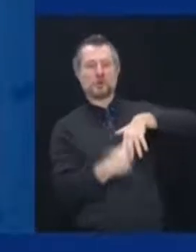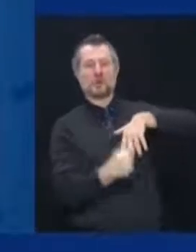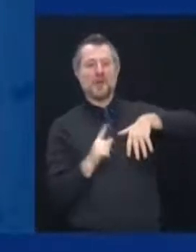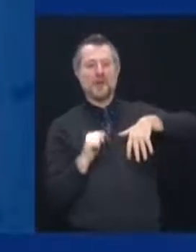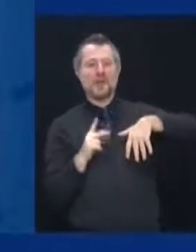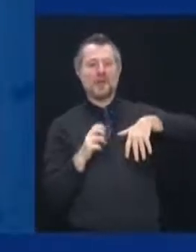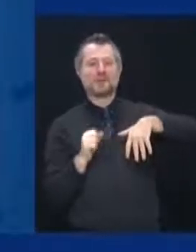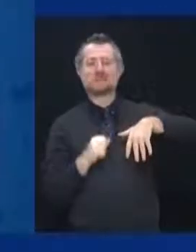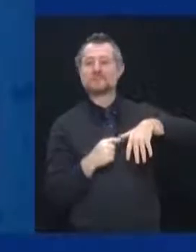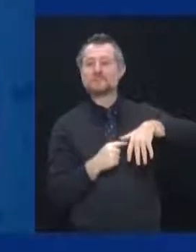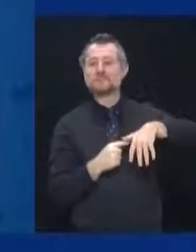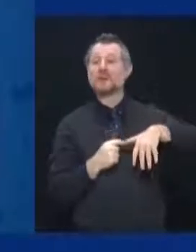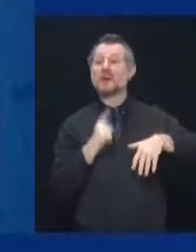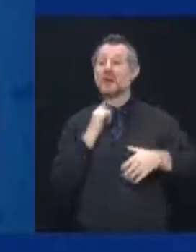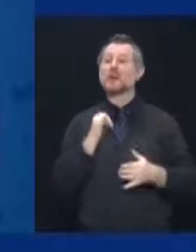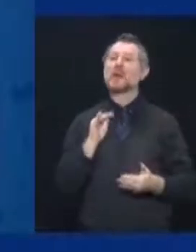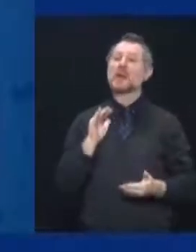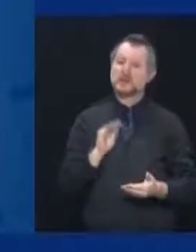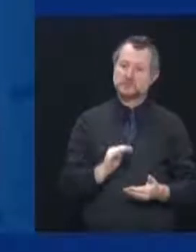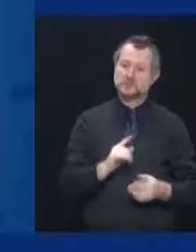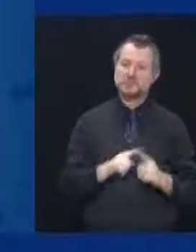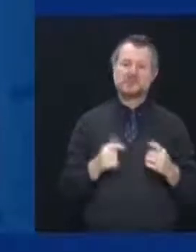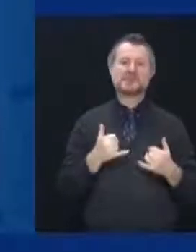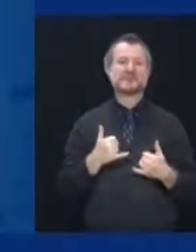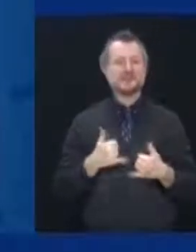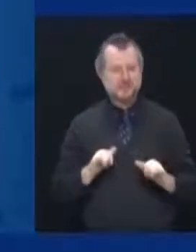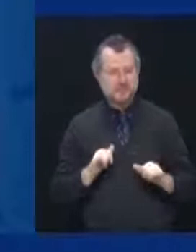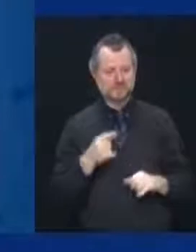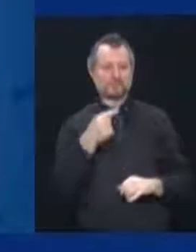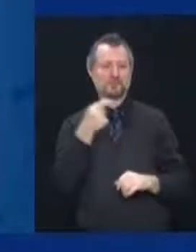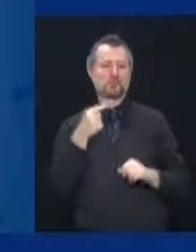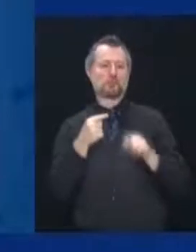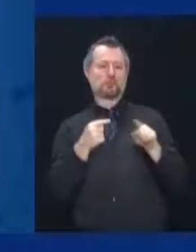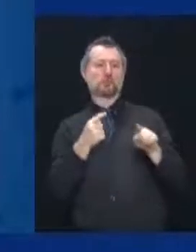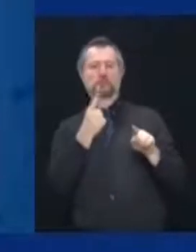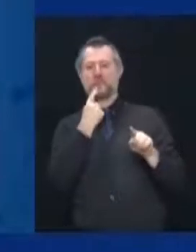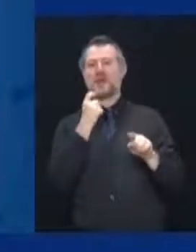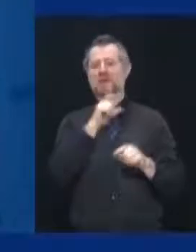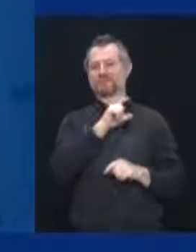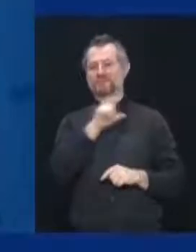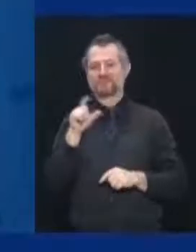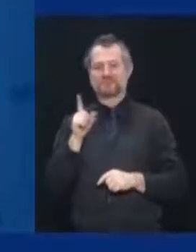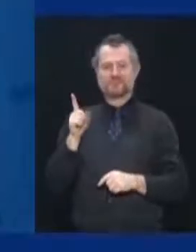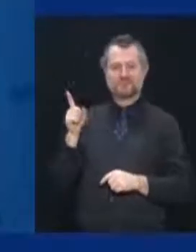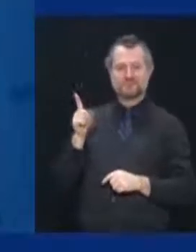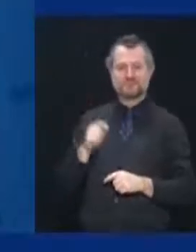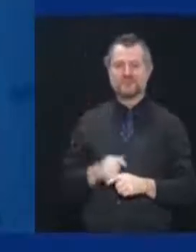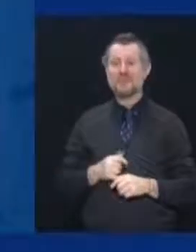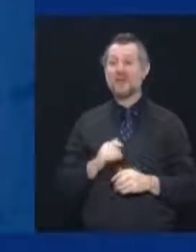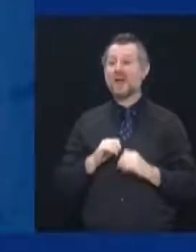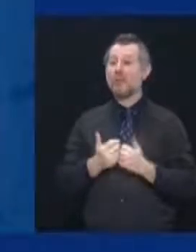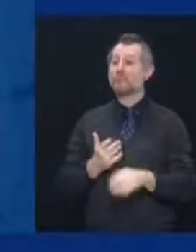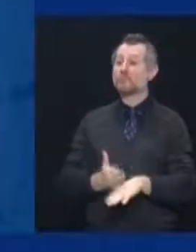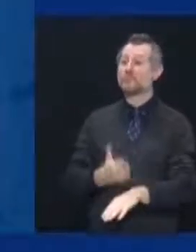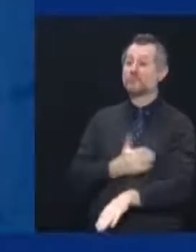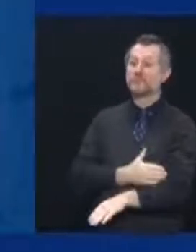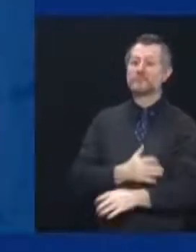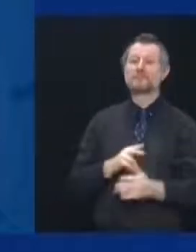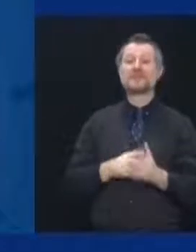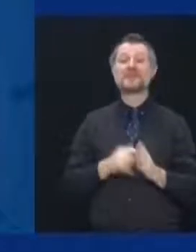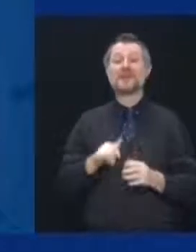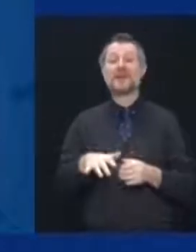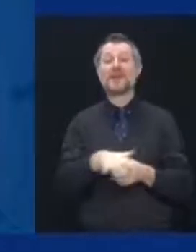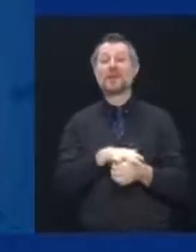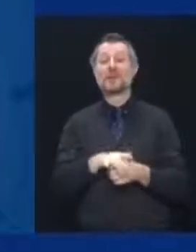down from where they were, but they are still number 1 in the state. It will change when that community decides it